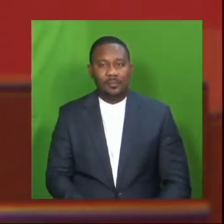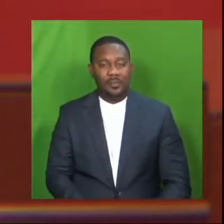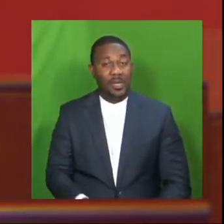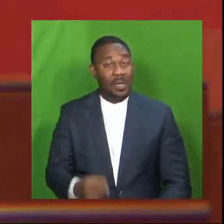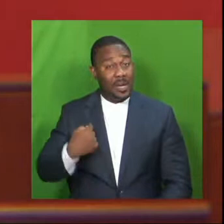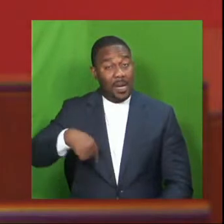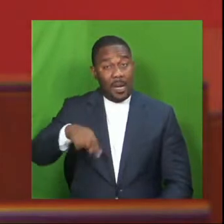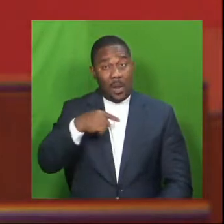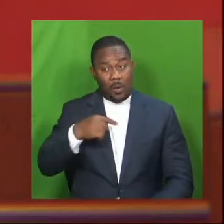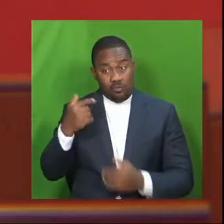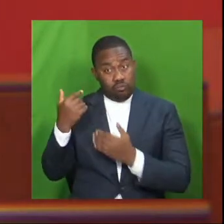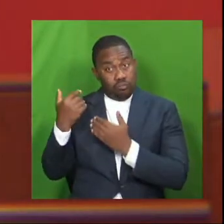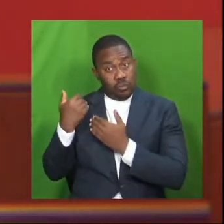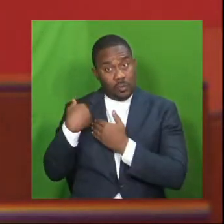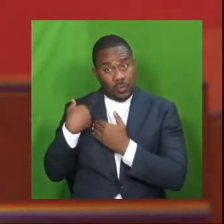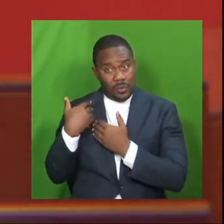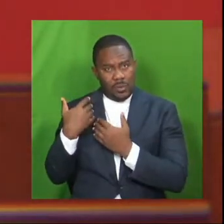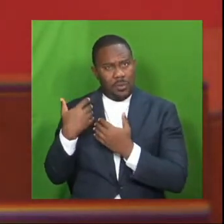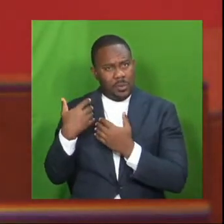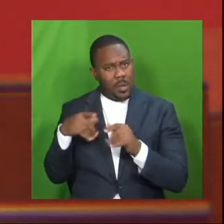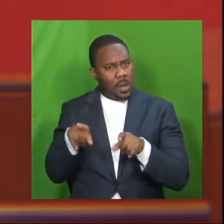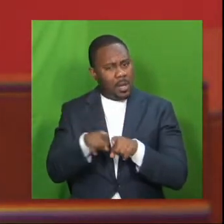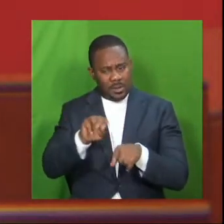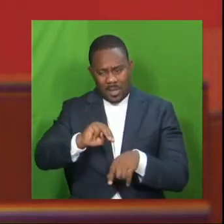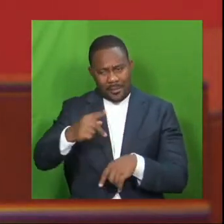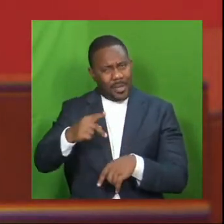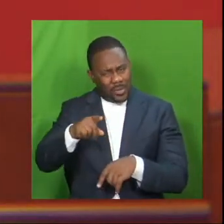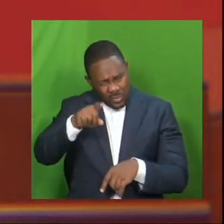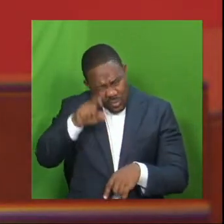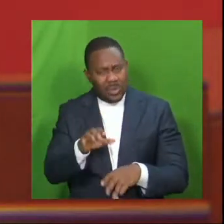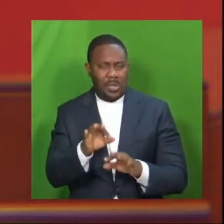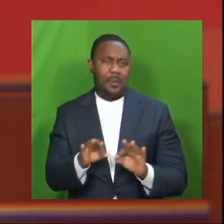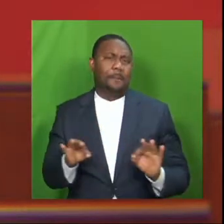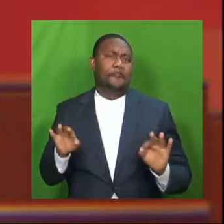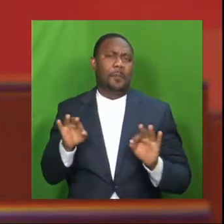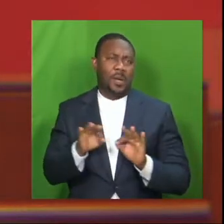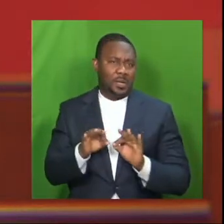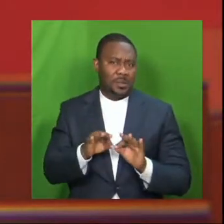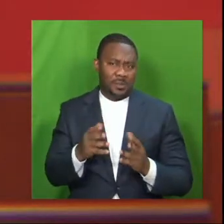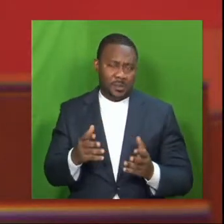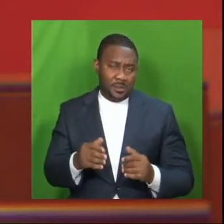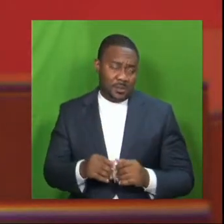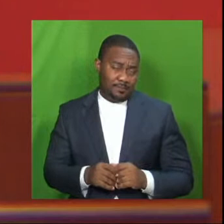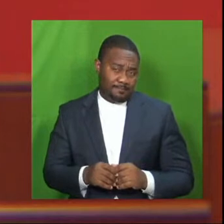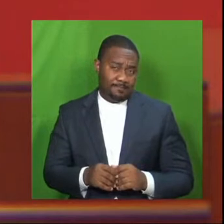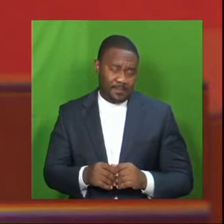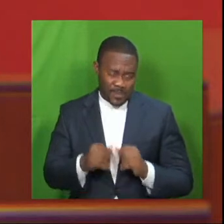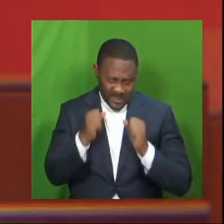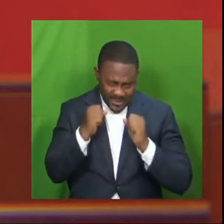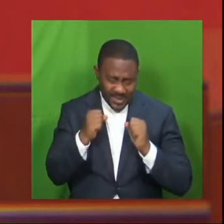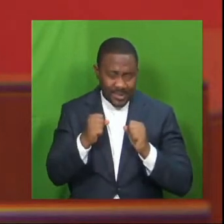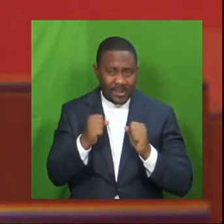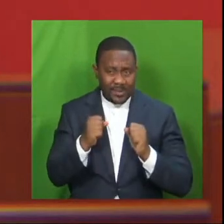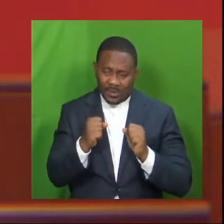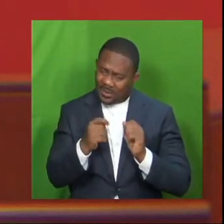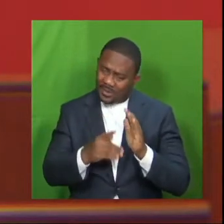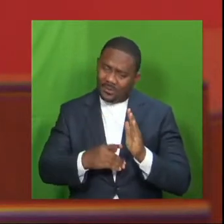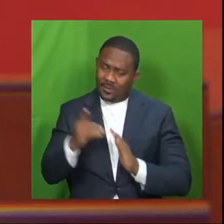here as very important, critical, and crucial to the development of this